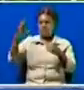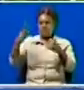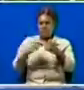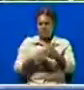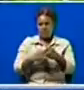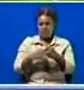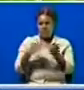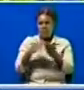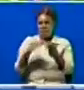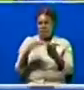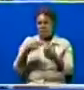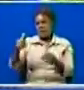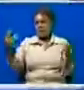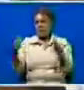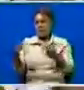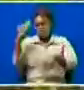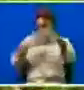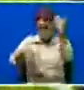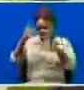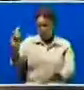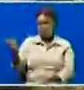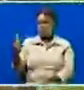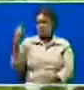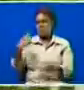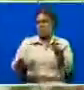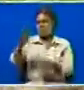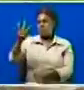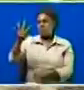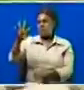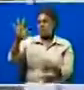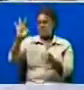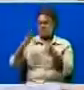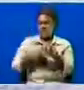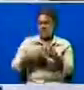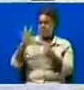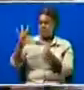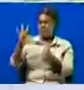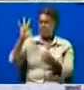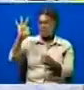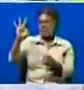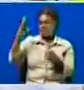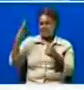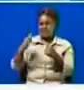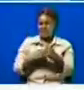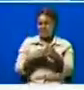Eagle Wings, with University of Nairobi beating JKUAT 43-38.